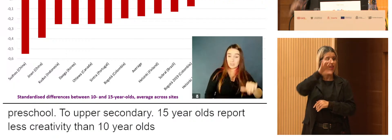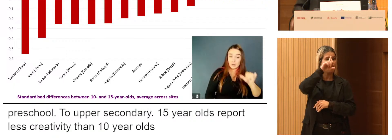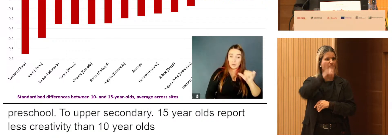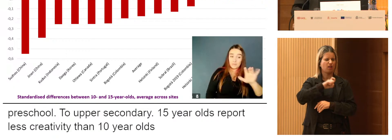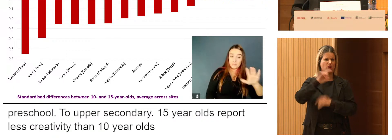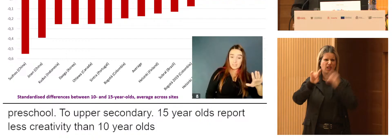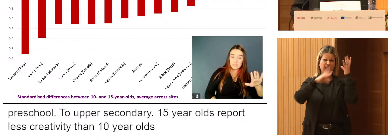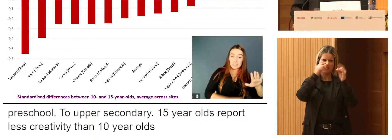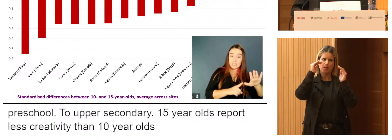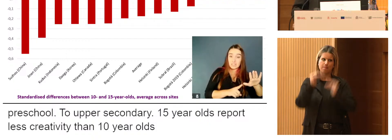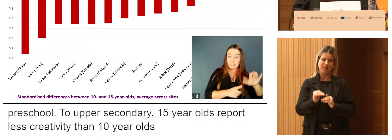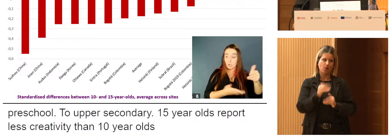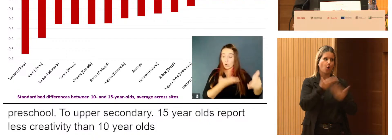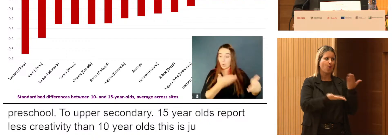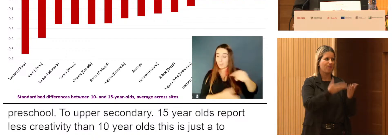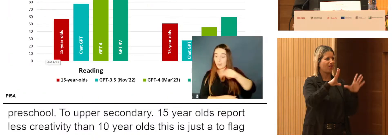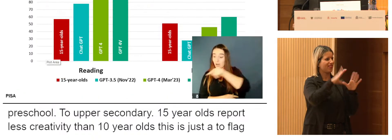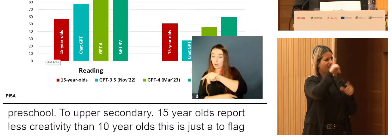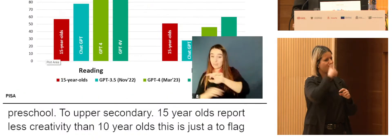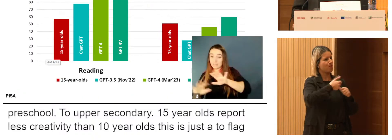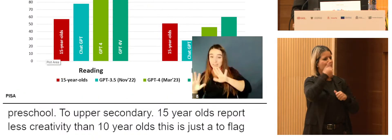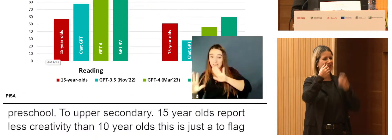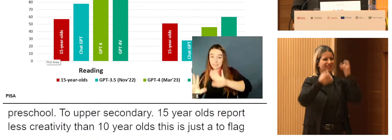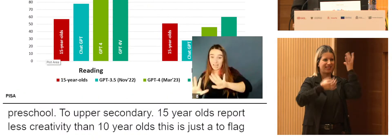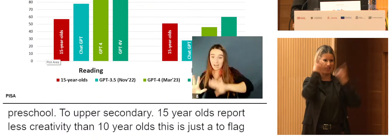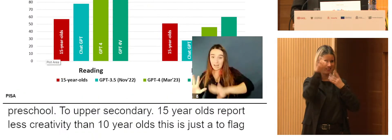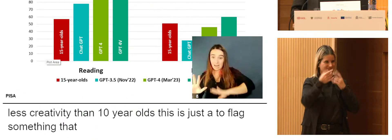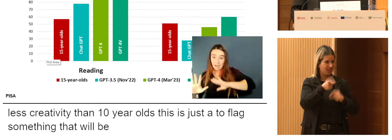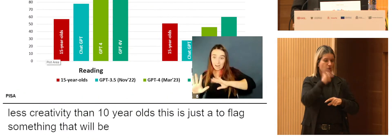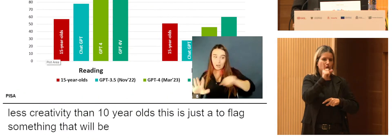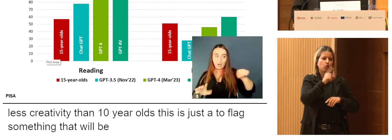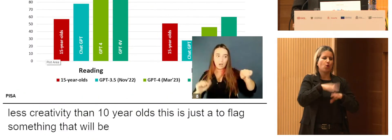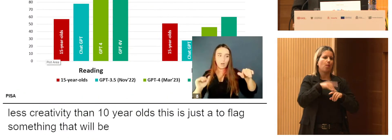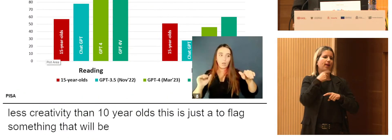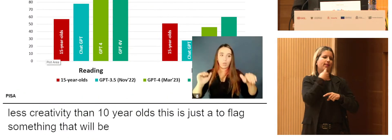just to flag something that will be needed